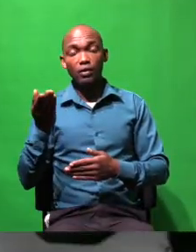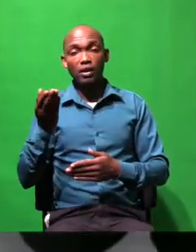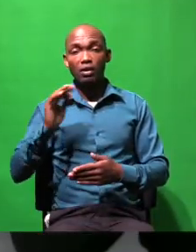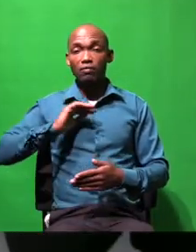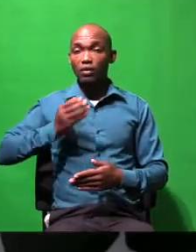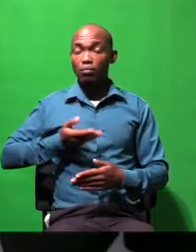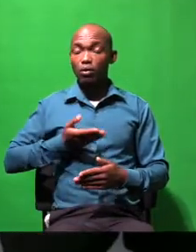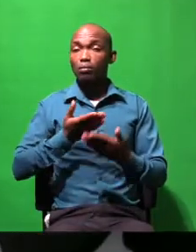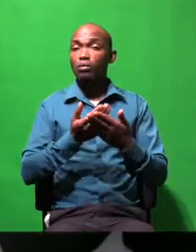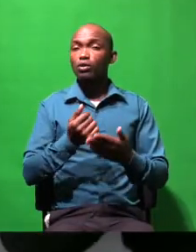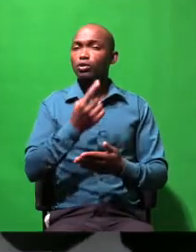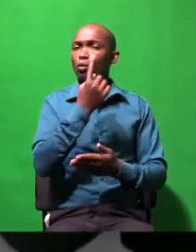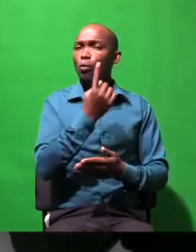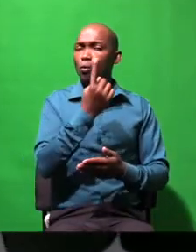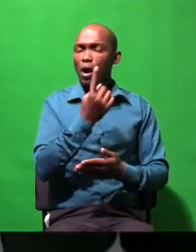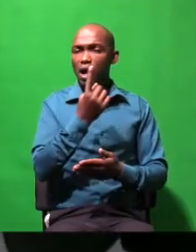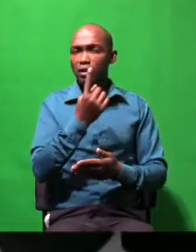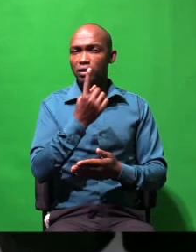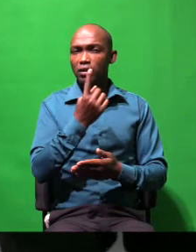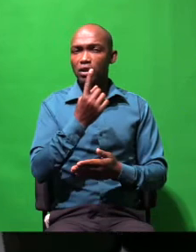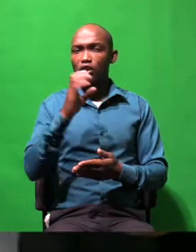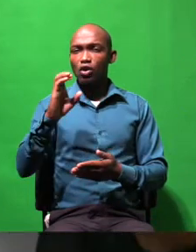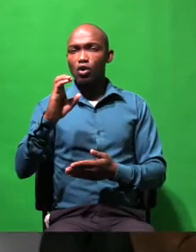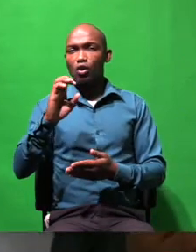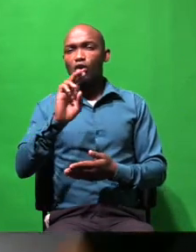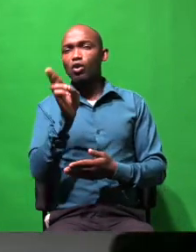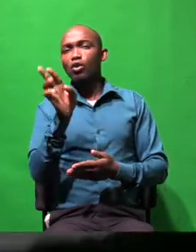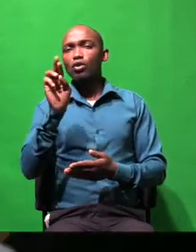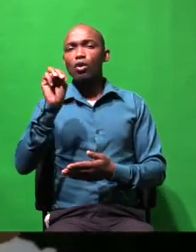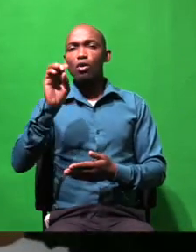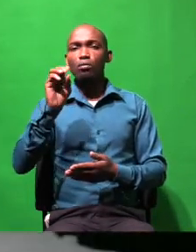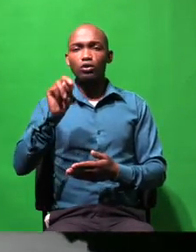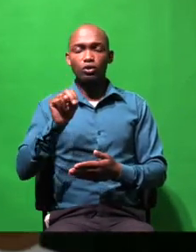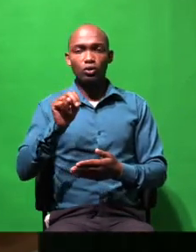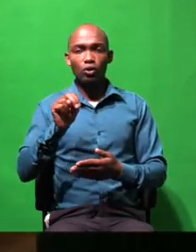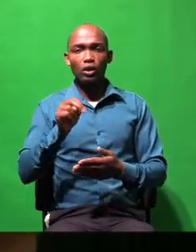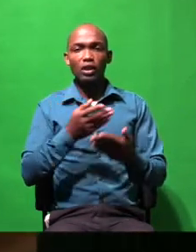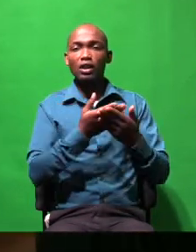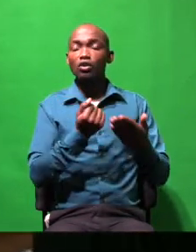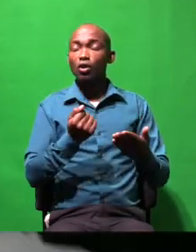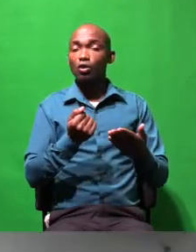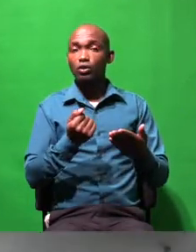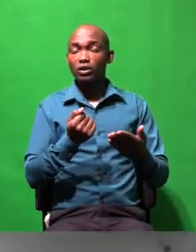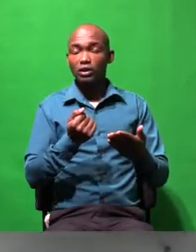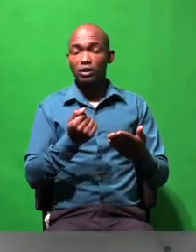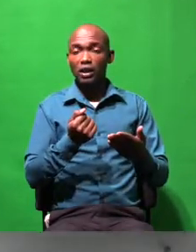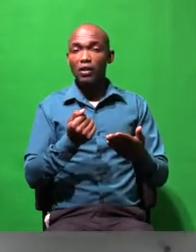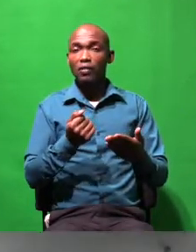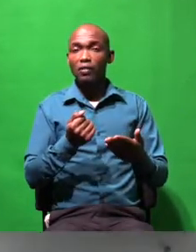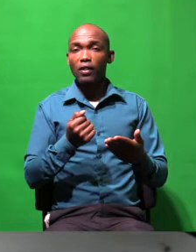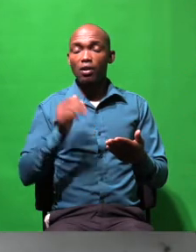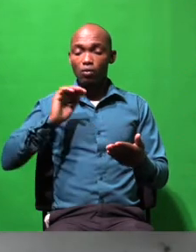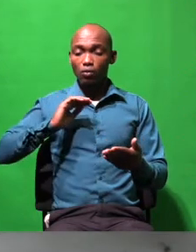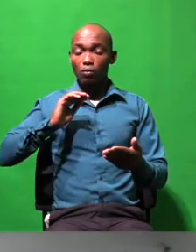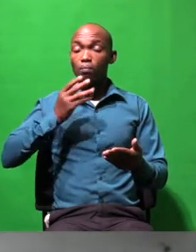one chromosome will be enough for male to suffer from such a problem. While in female,